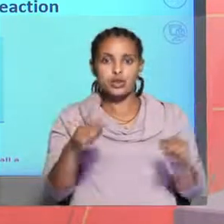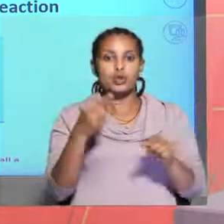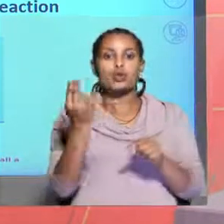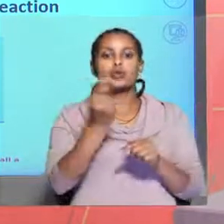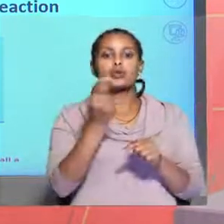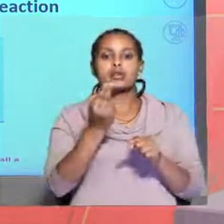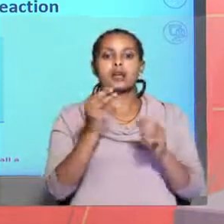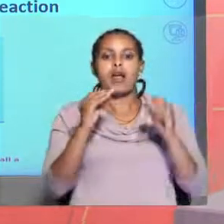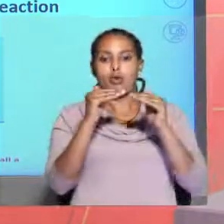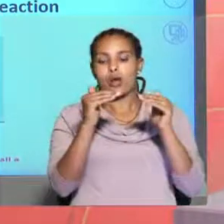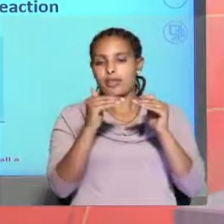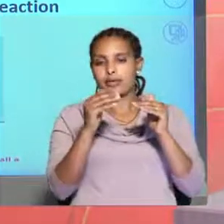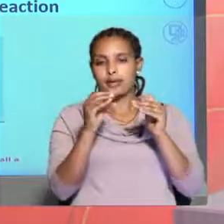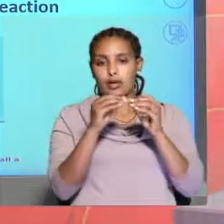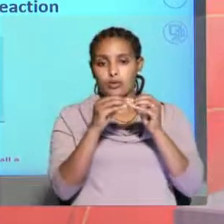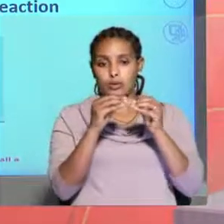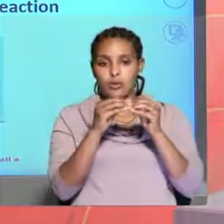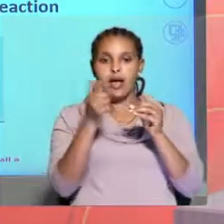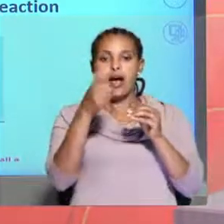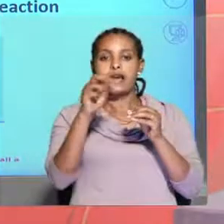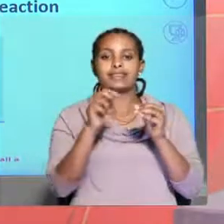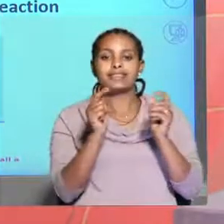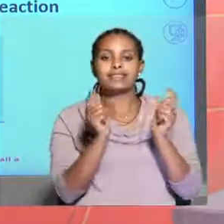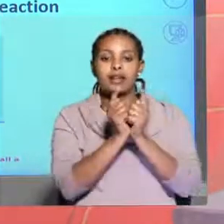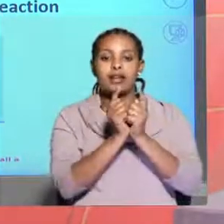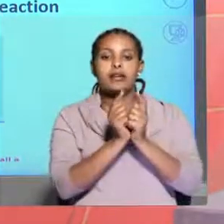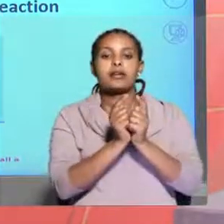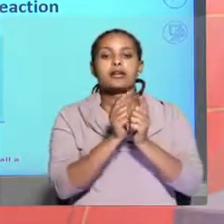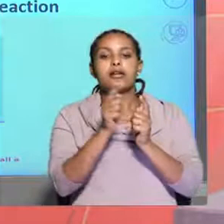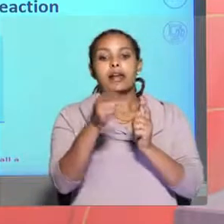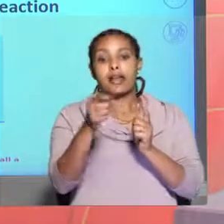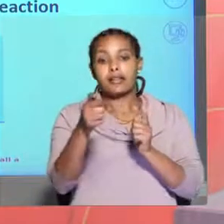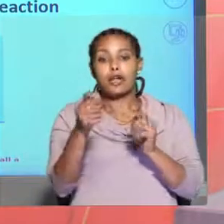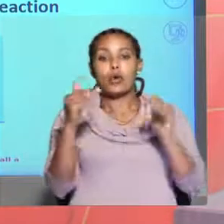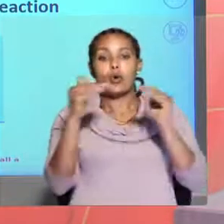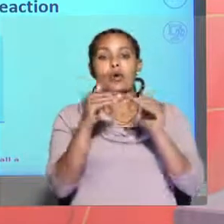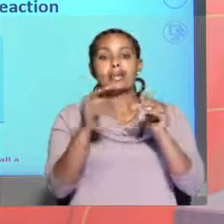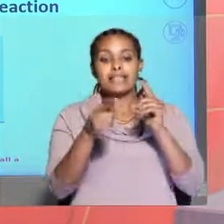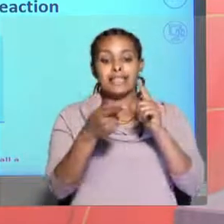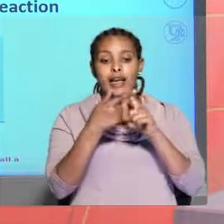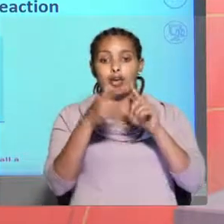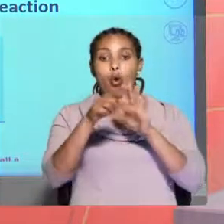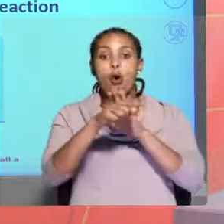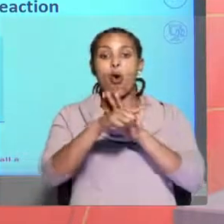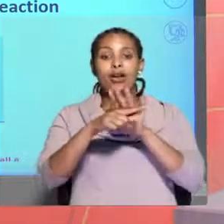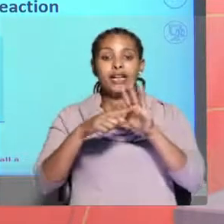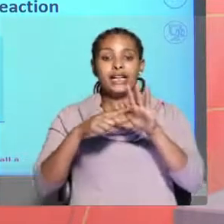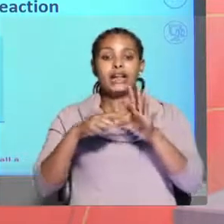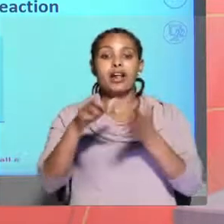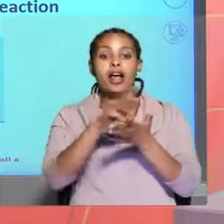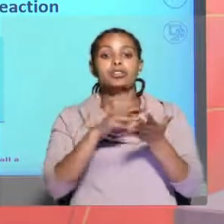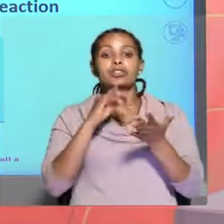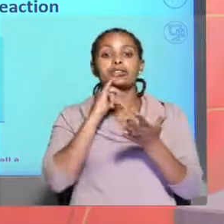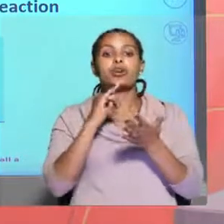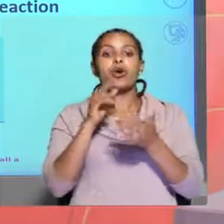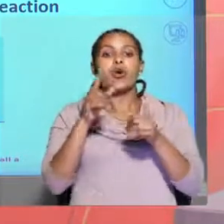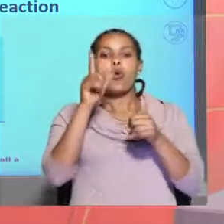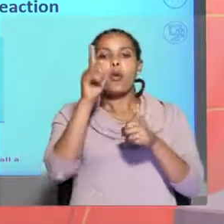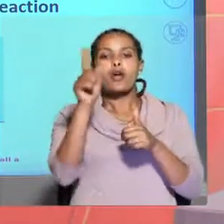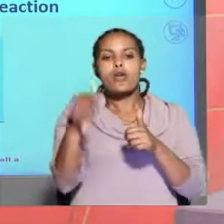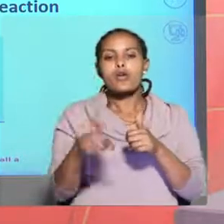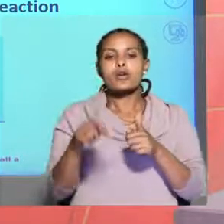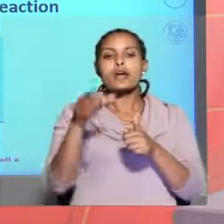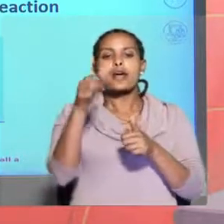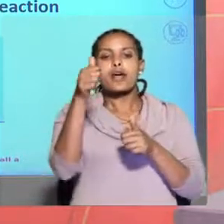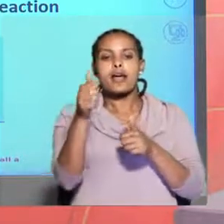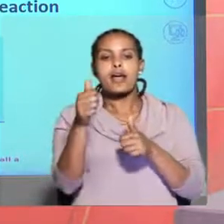using calculus. An integrated rate equation for a second order reaction is this: 1 over concentration